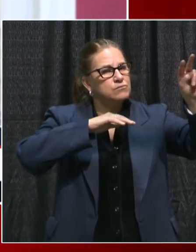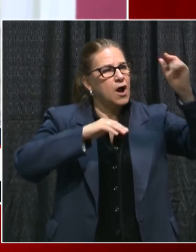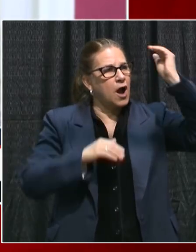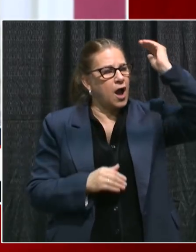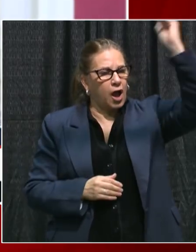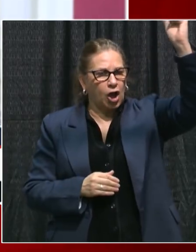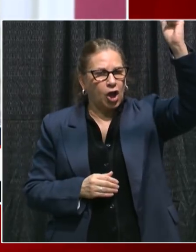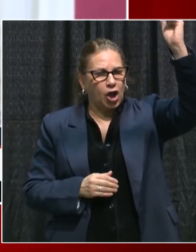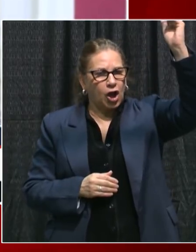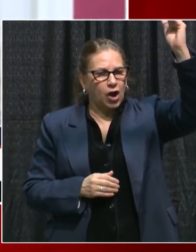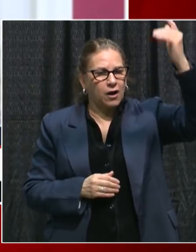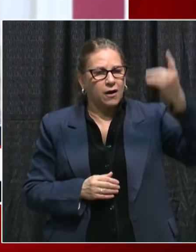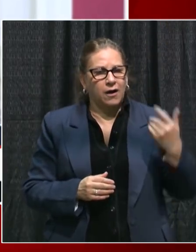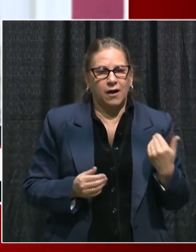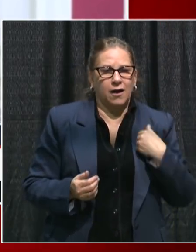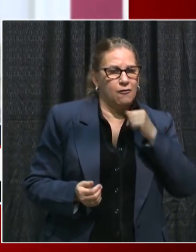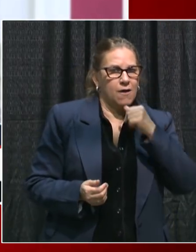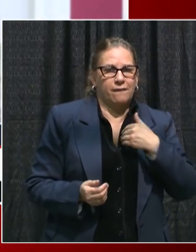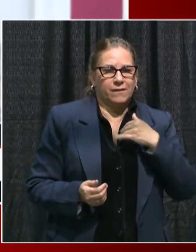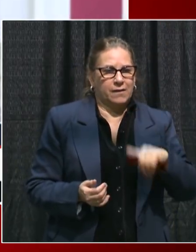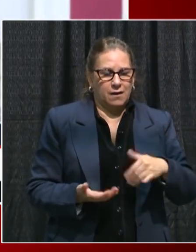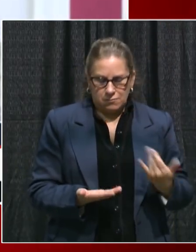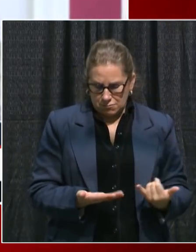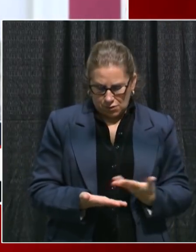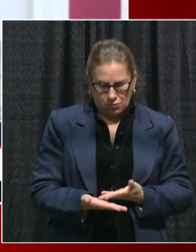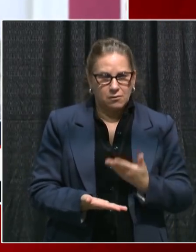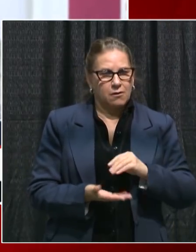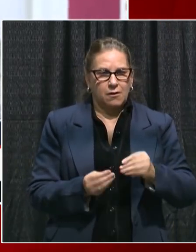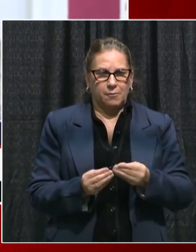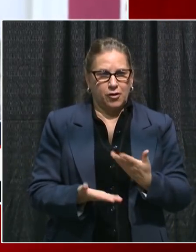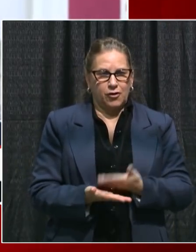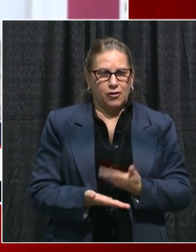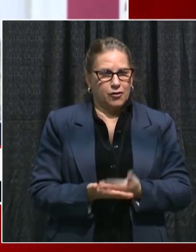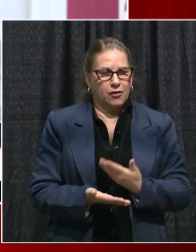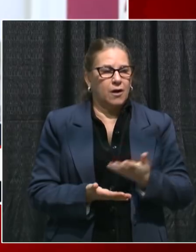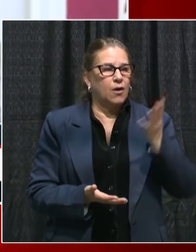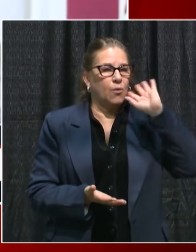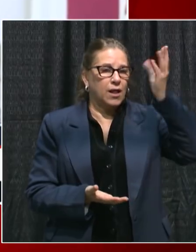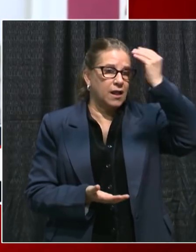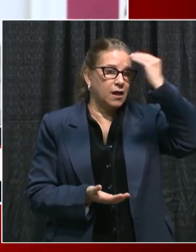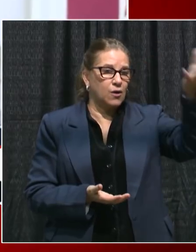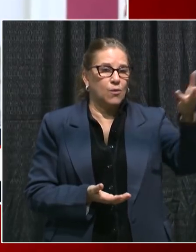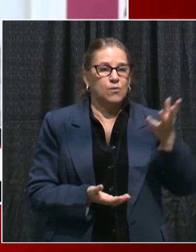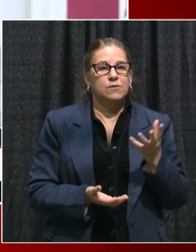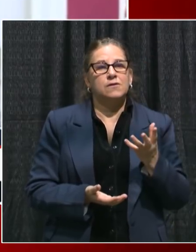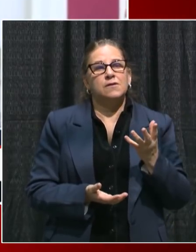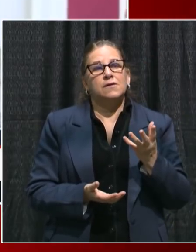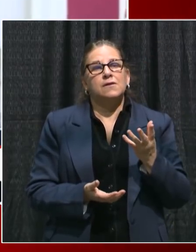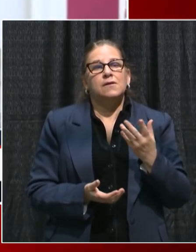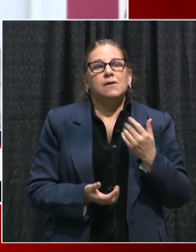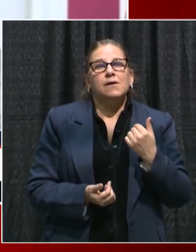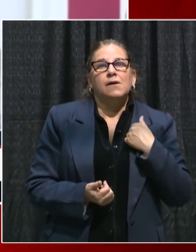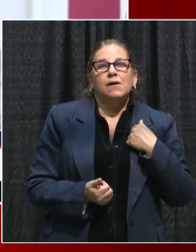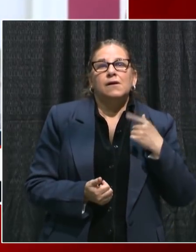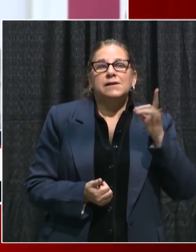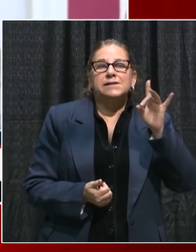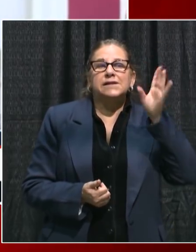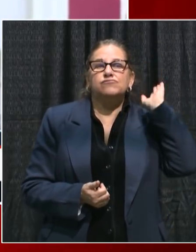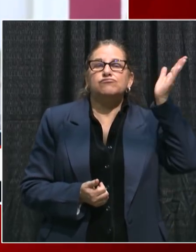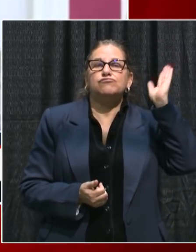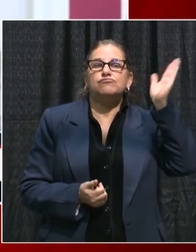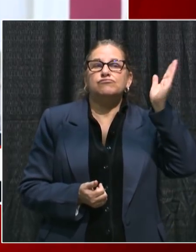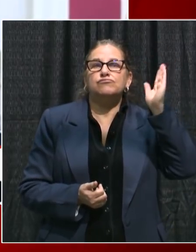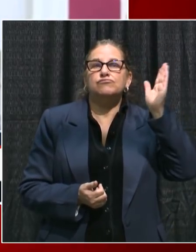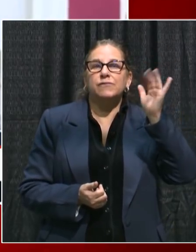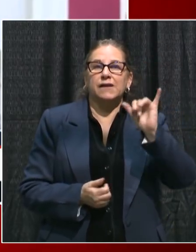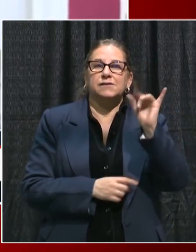me, Sam, so I can get back to you with that. The day that what we would have expected from the first model. I